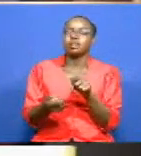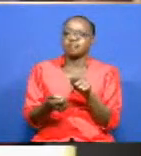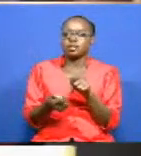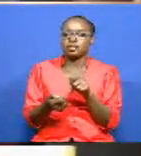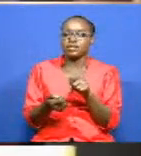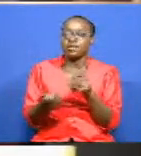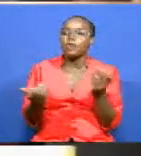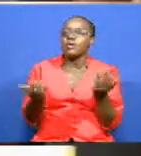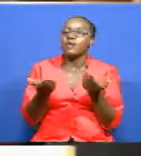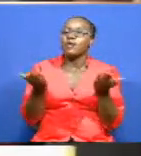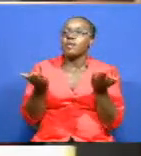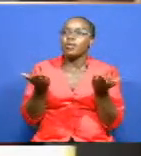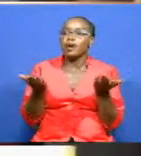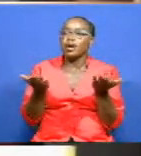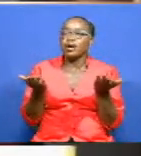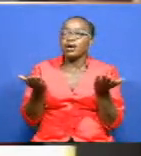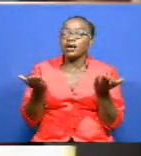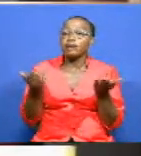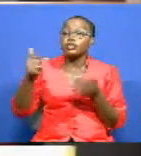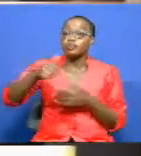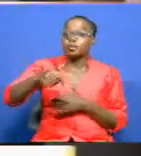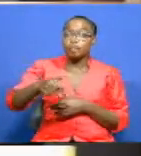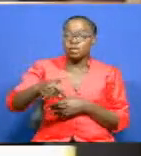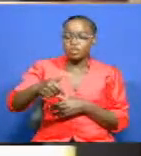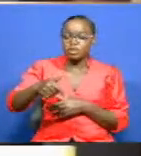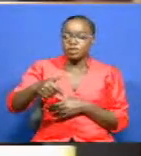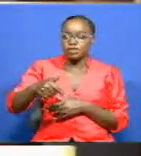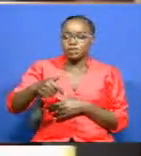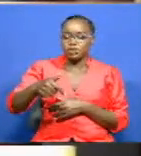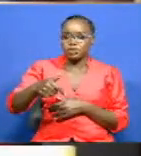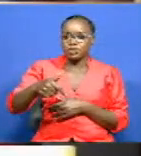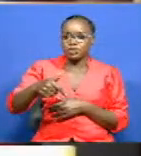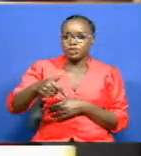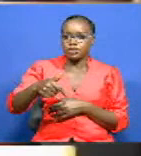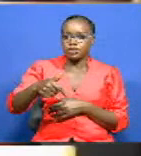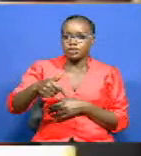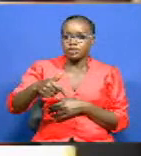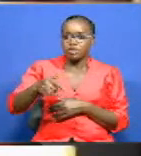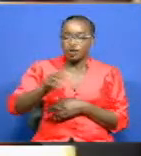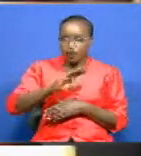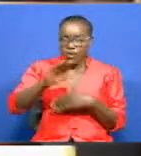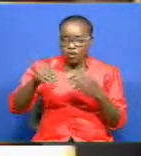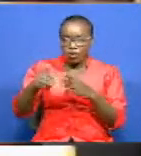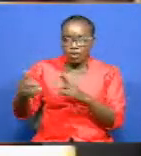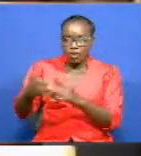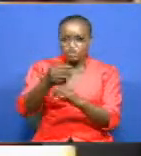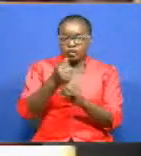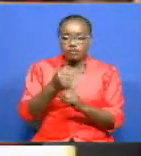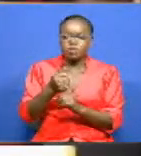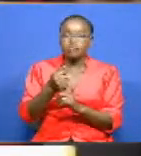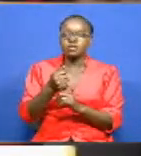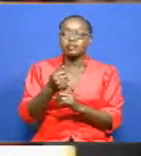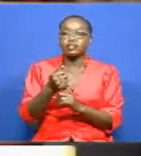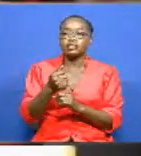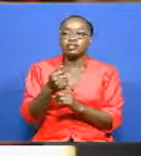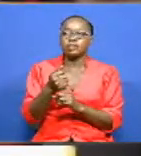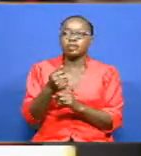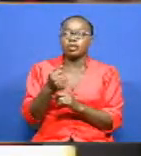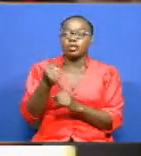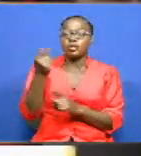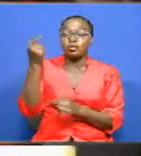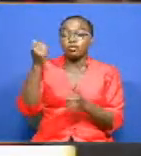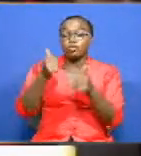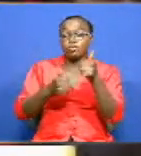to where it is today is our collective achievement, for which